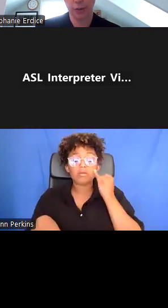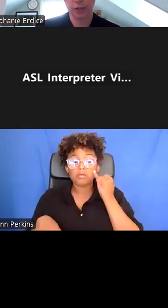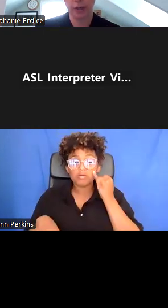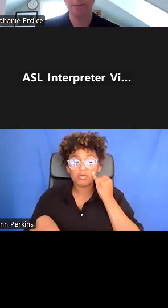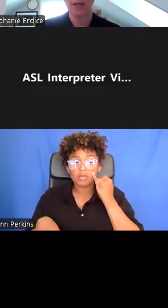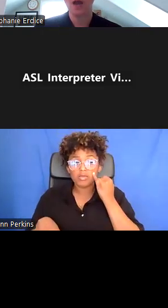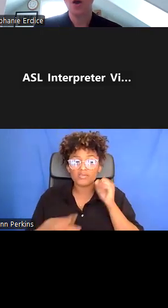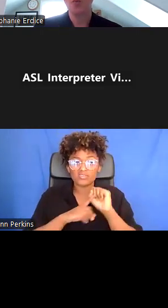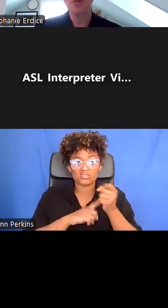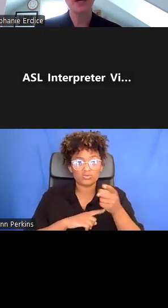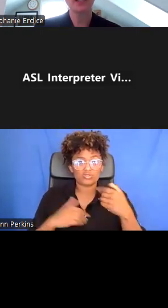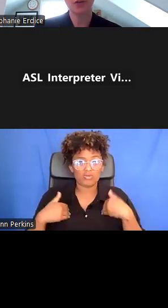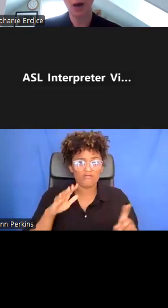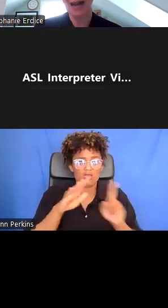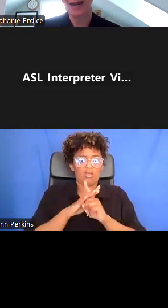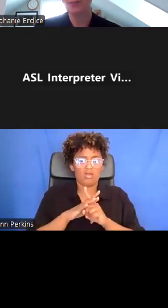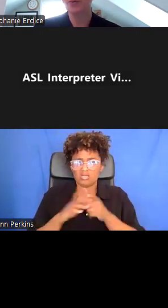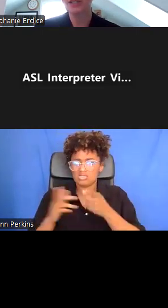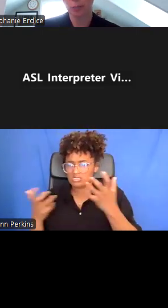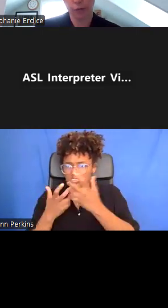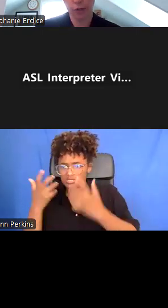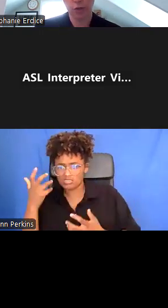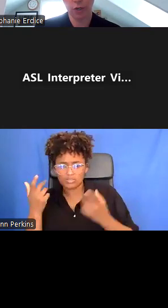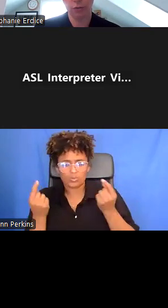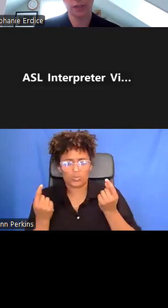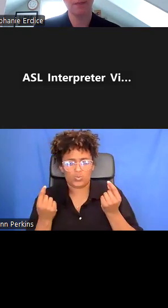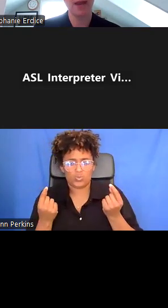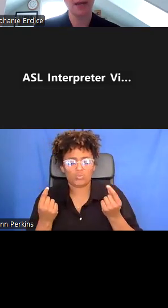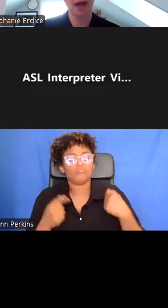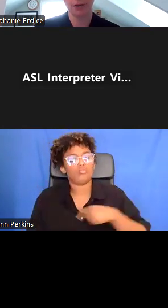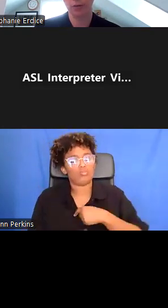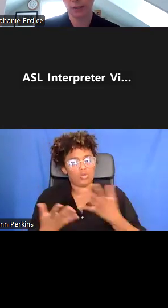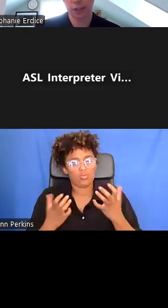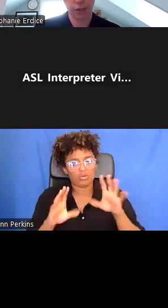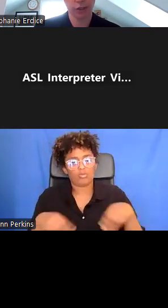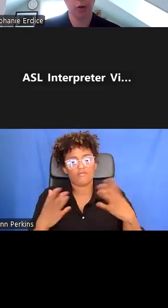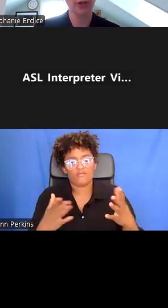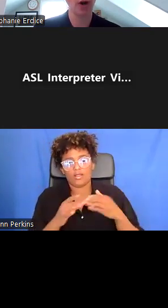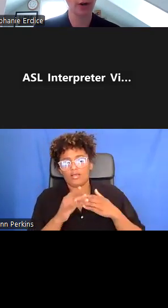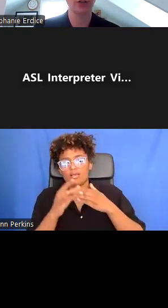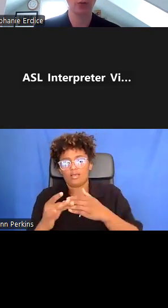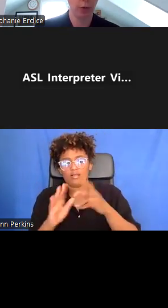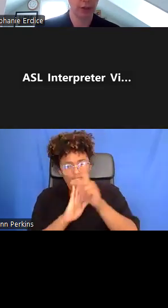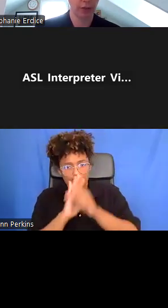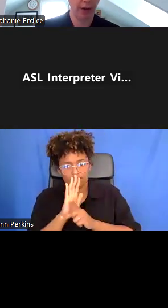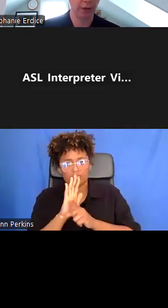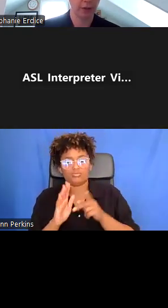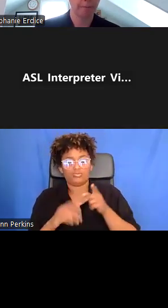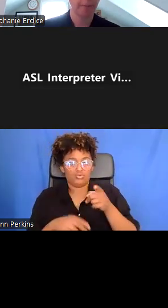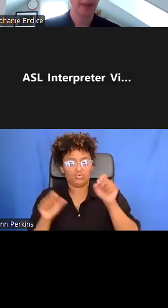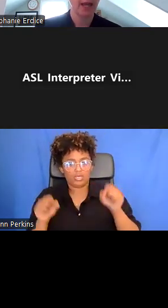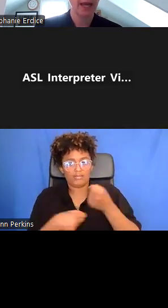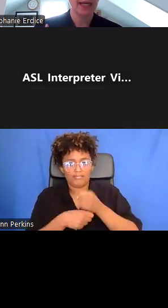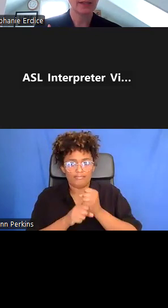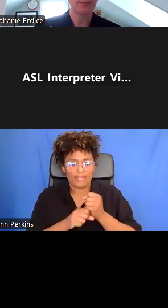to your situation? We want to give you a guiding principle that you can use to make ethical decisions regarding your work with